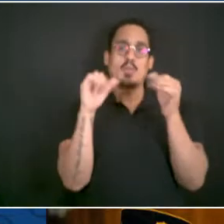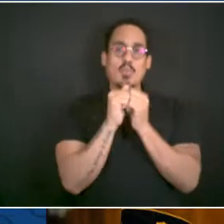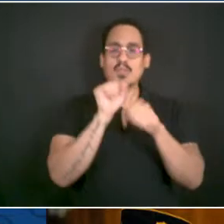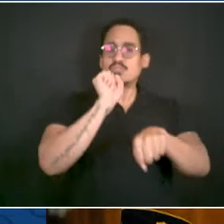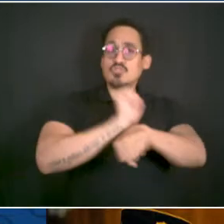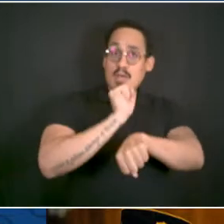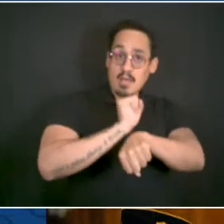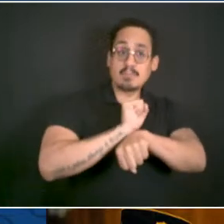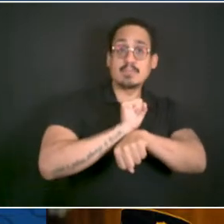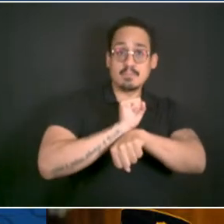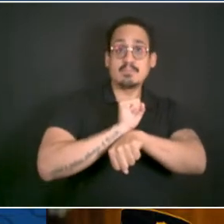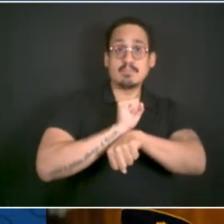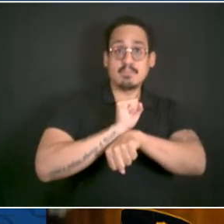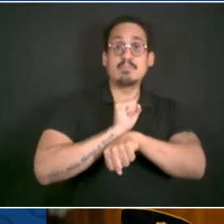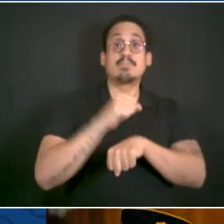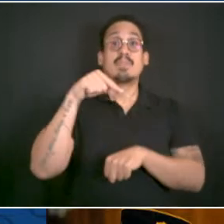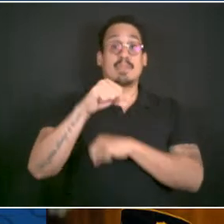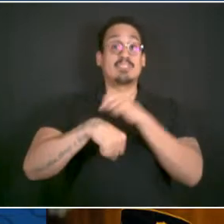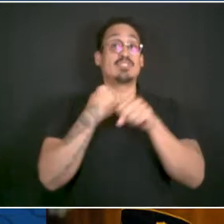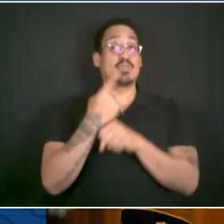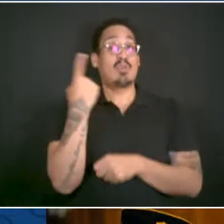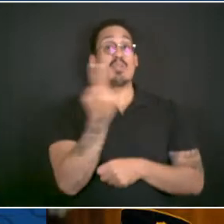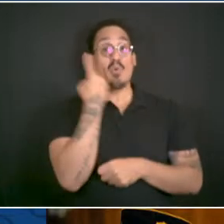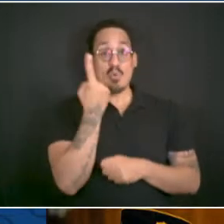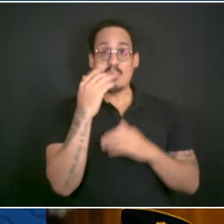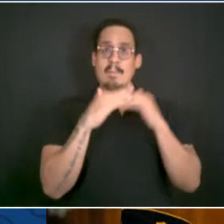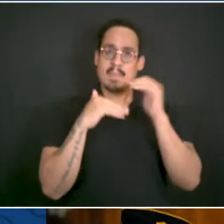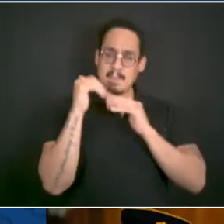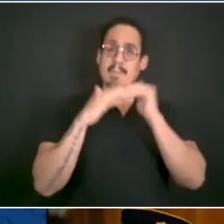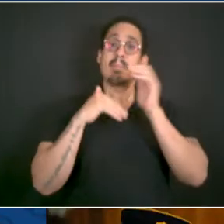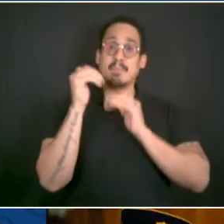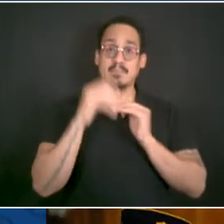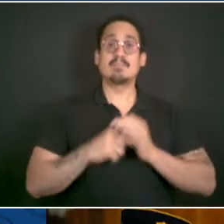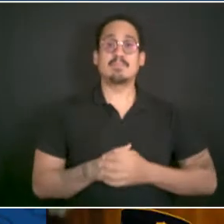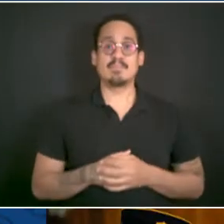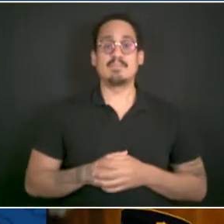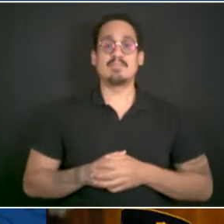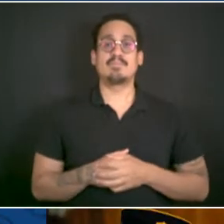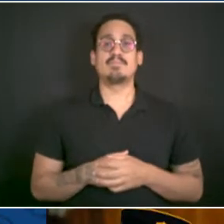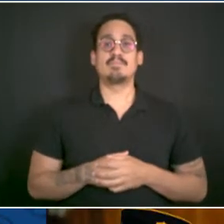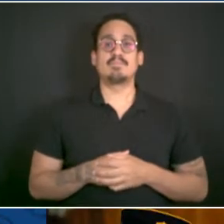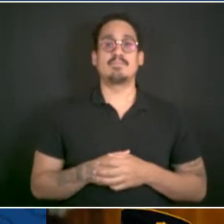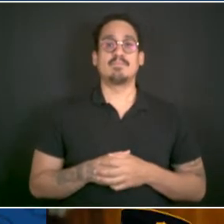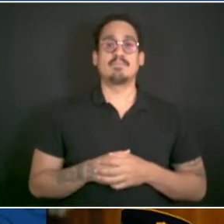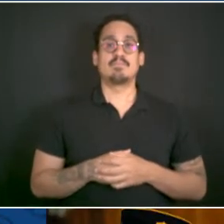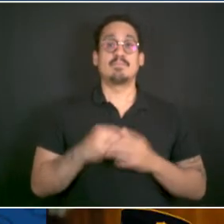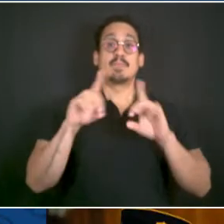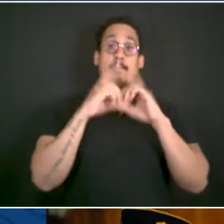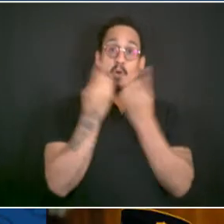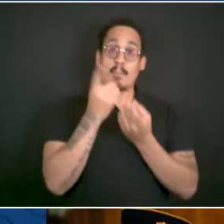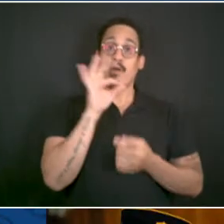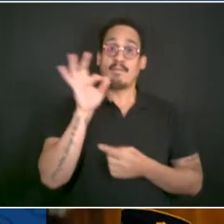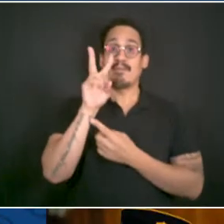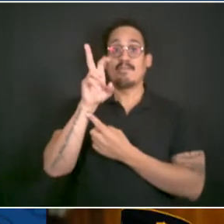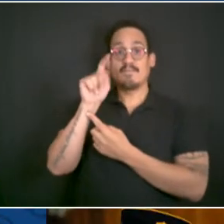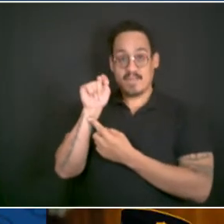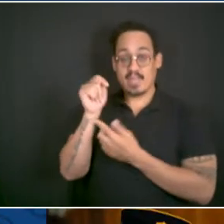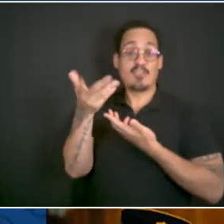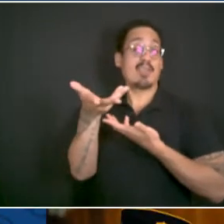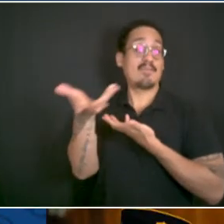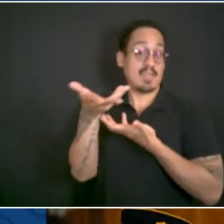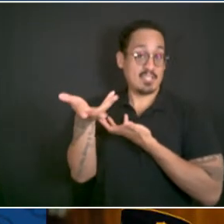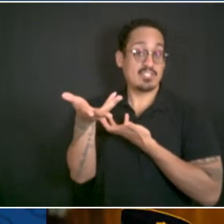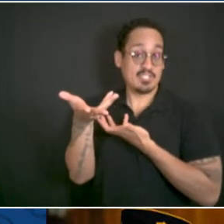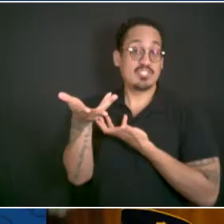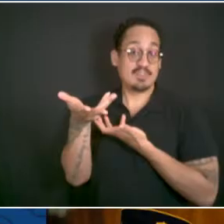alone. This builds on the support we're providing our Department of Veteran Affairs. Commissioner Hendon has